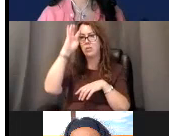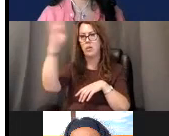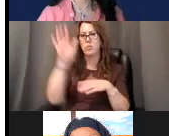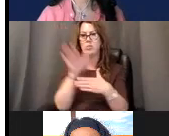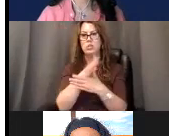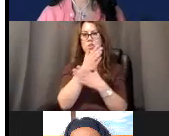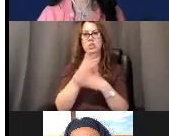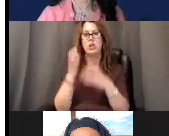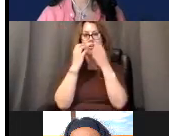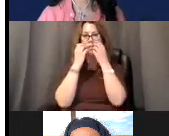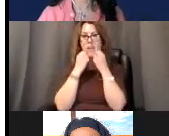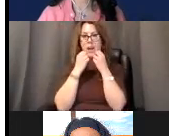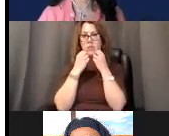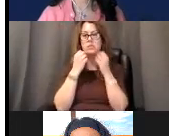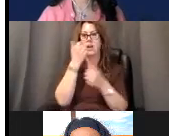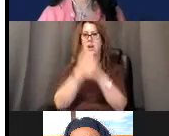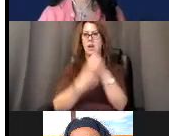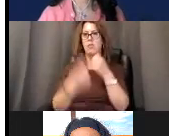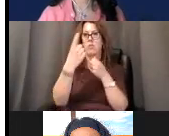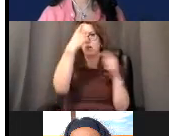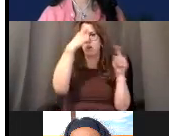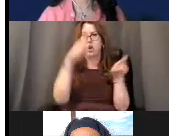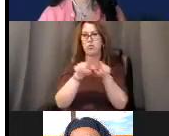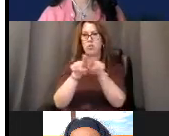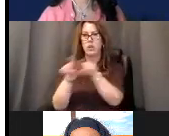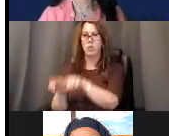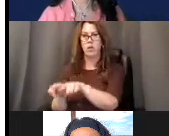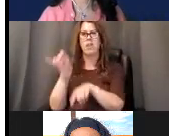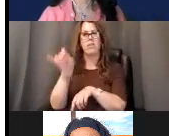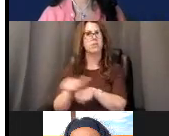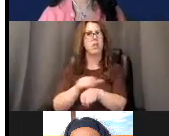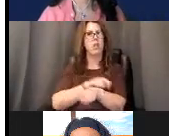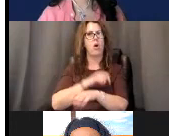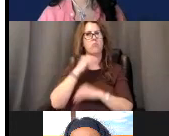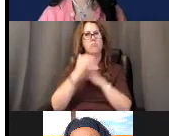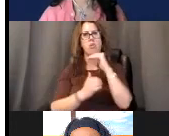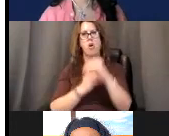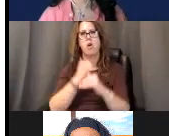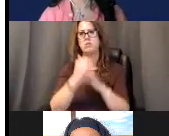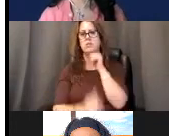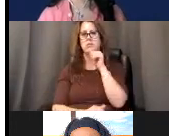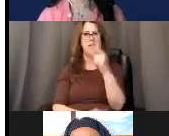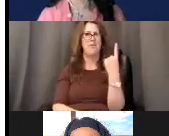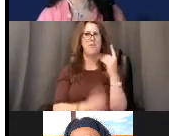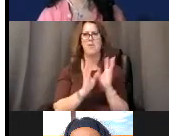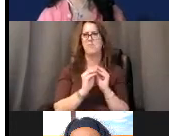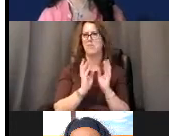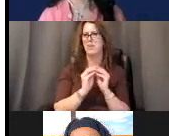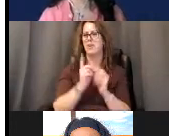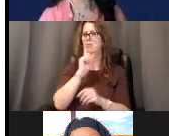with. And that was a long process, right? It wasn't one meeting, and it was hard